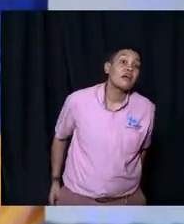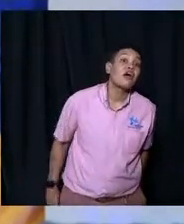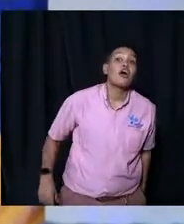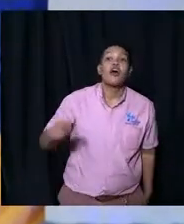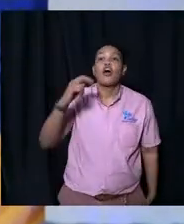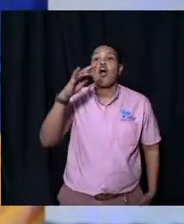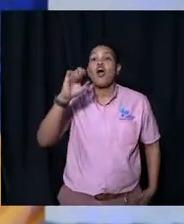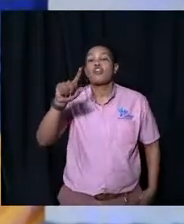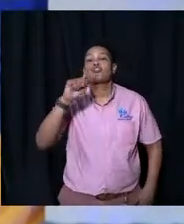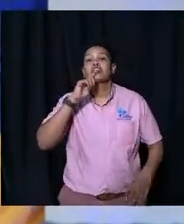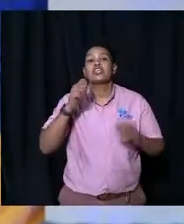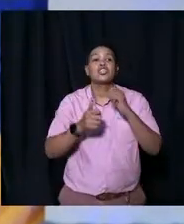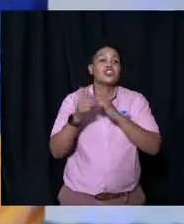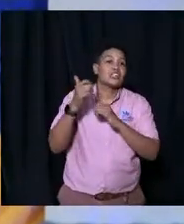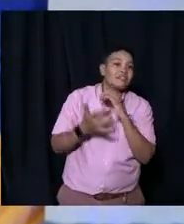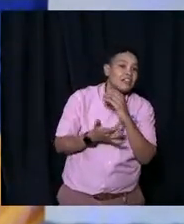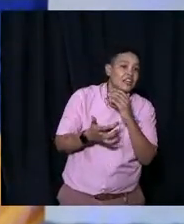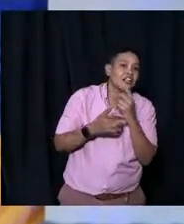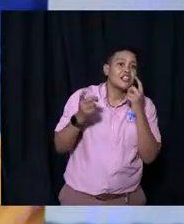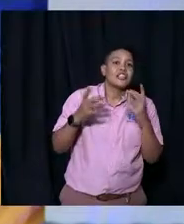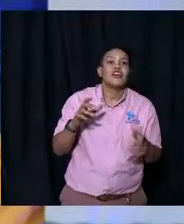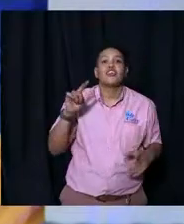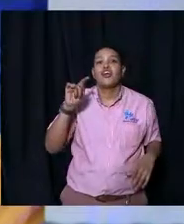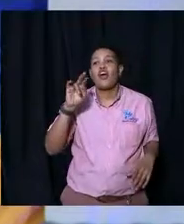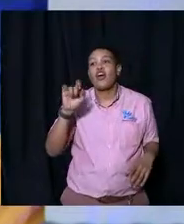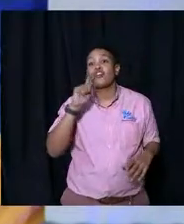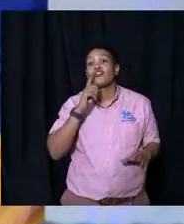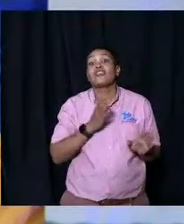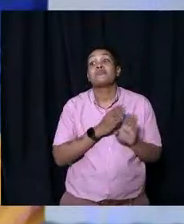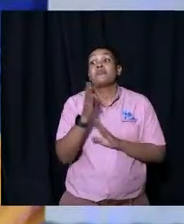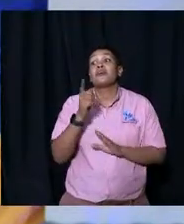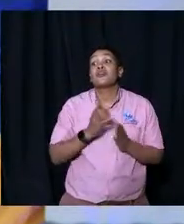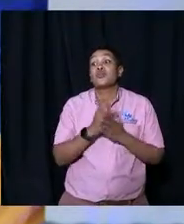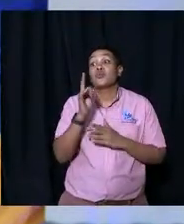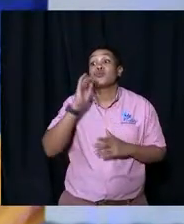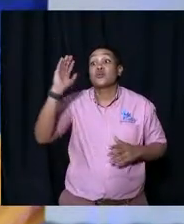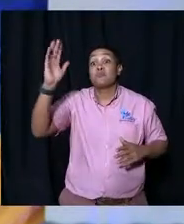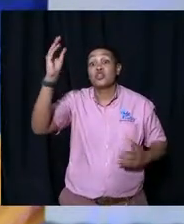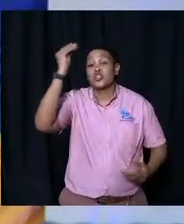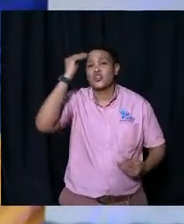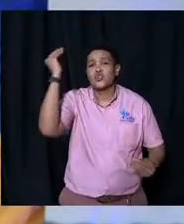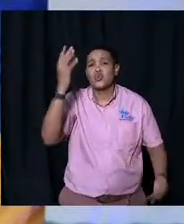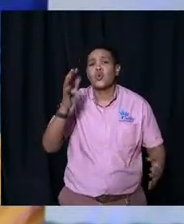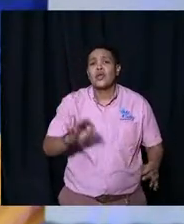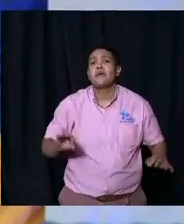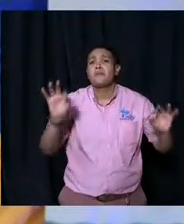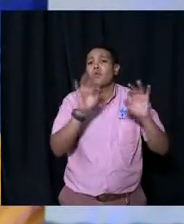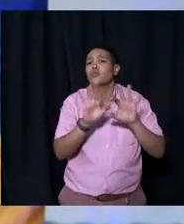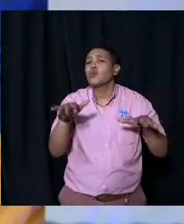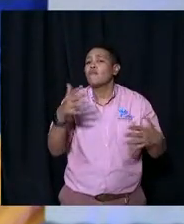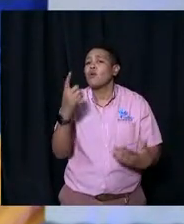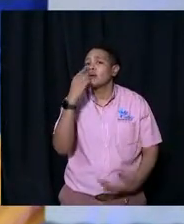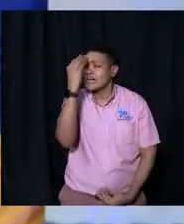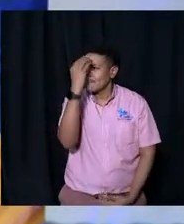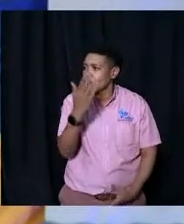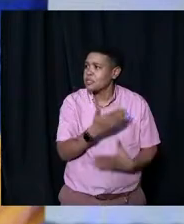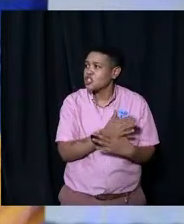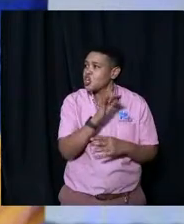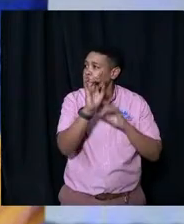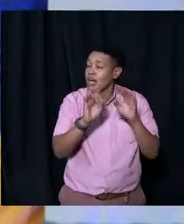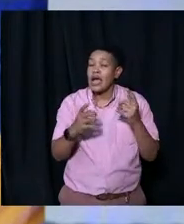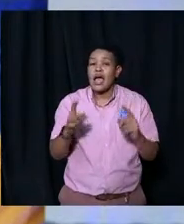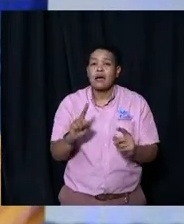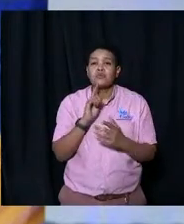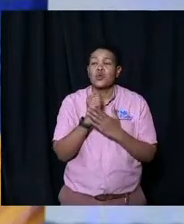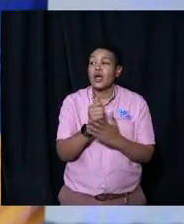let me just quickly remind us that throughout the presentations, you've been told of the importance of being informed so you can help